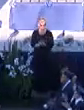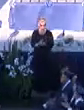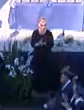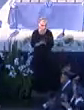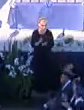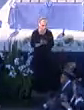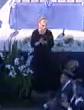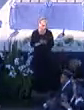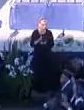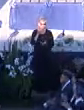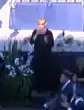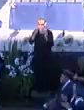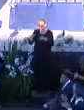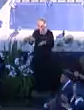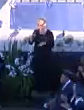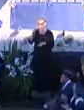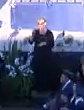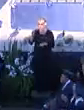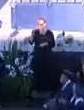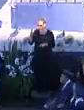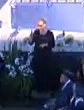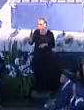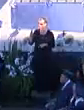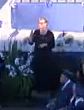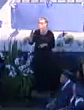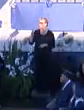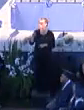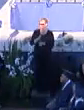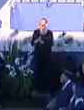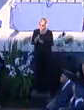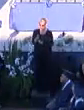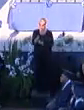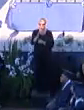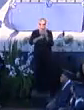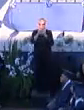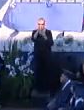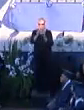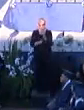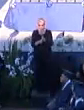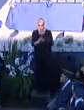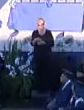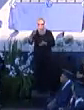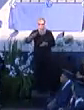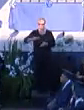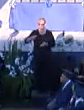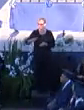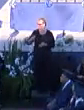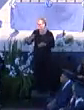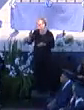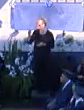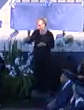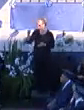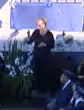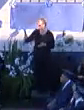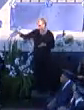Where she will attend WSU Pullman and major in architecture and a minor in history. Rosa, felicidades.